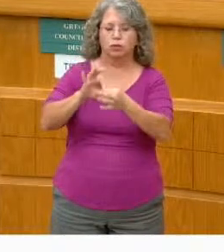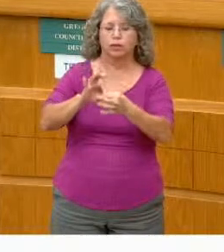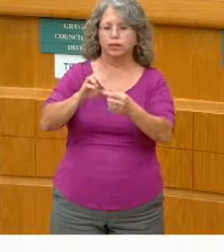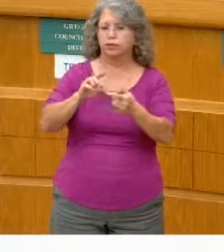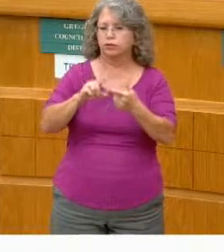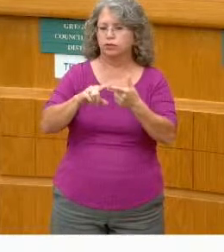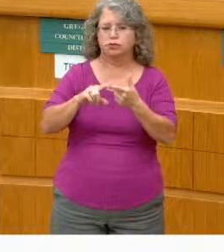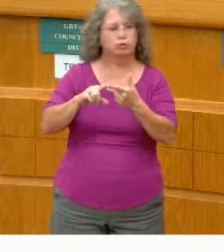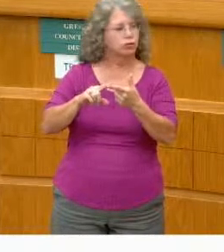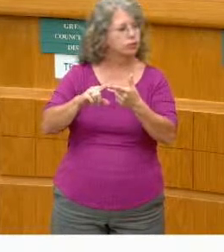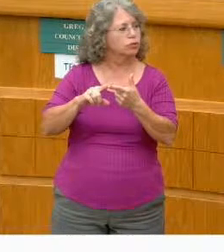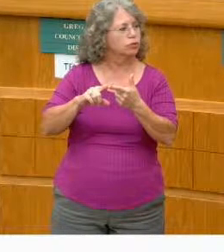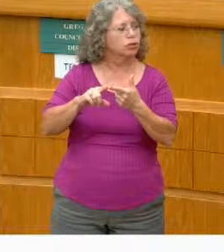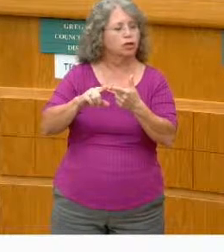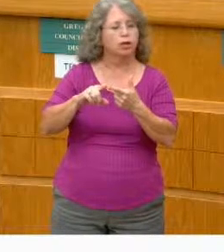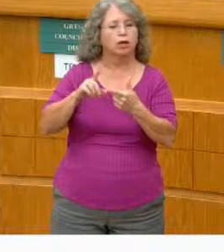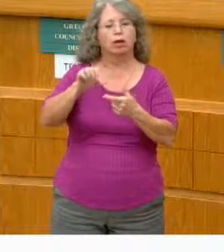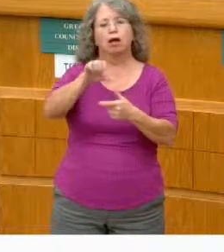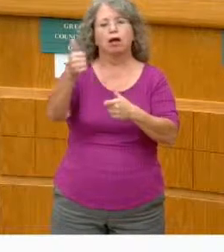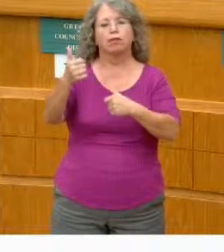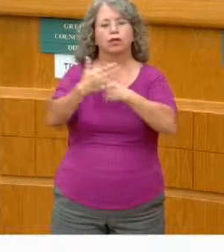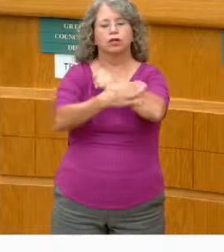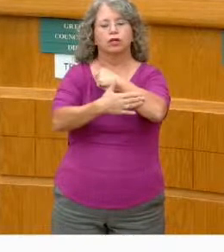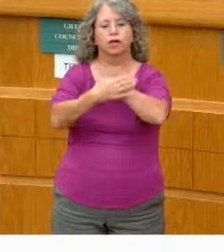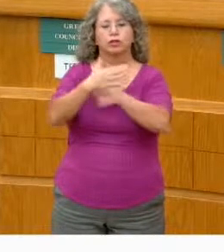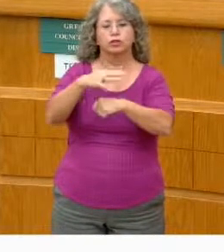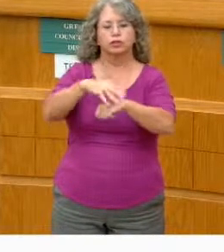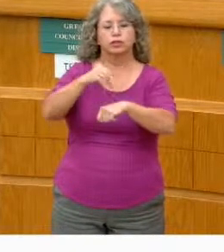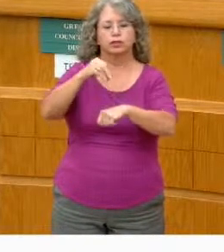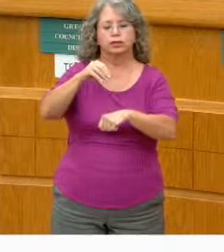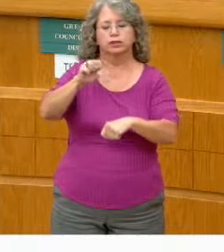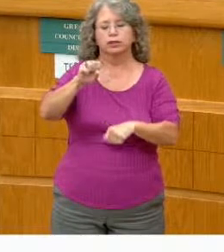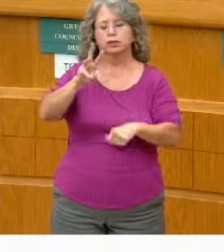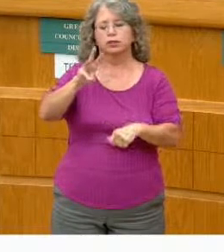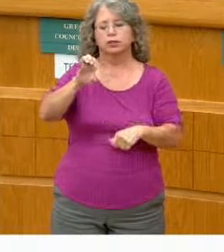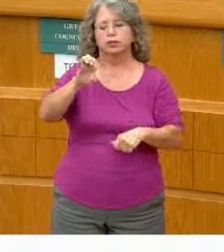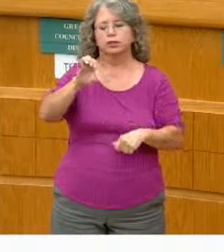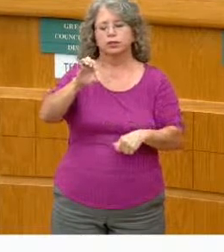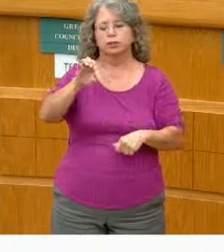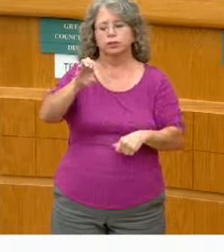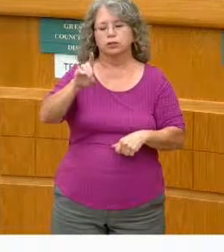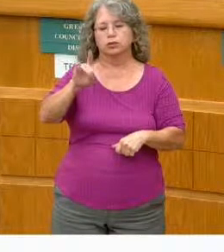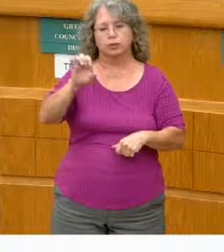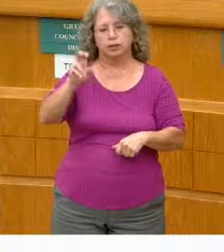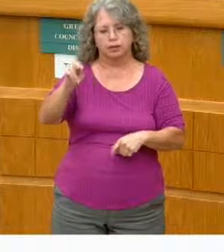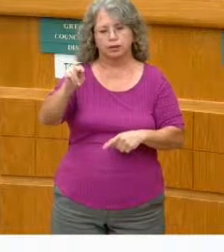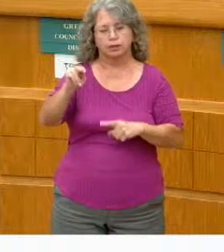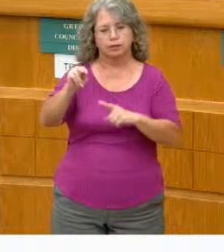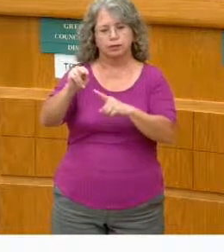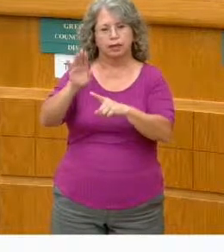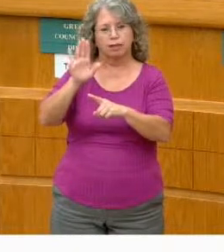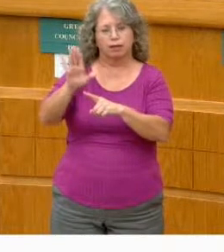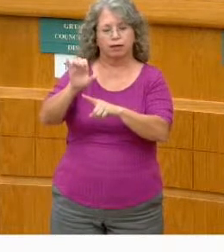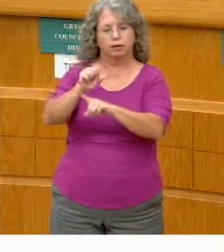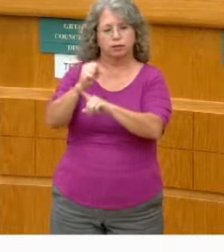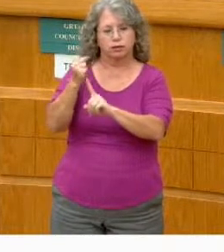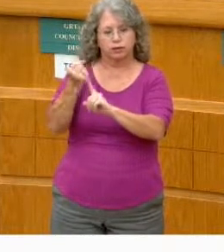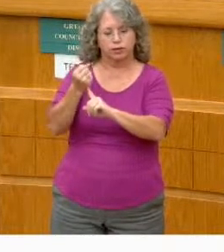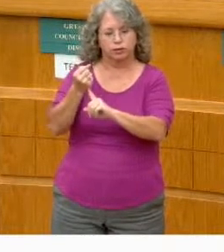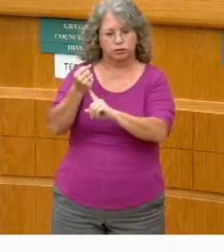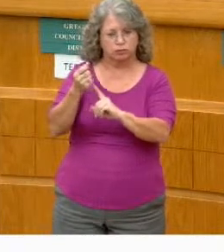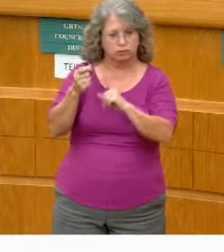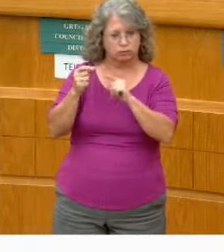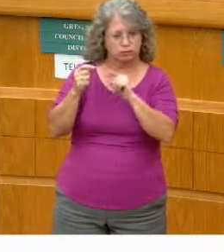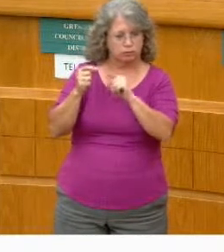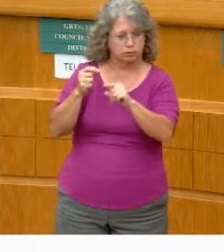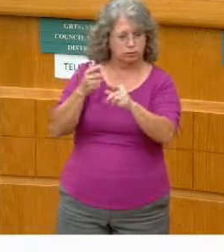it had to do with Sweden's approach to their situation over there